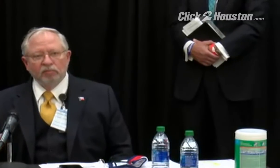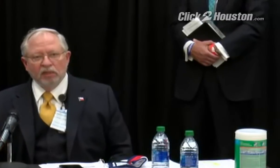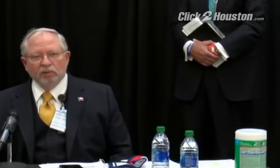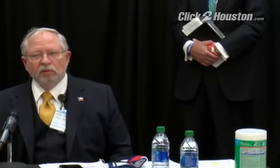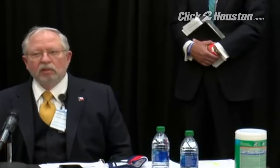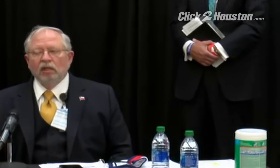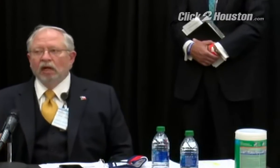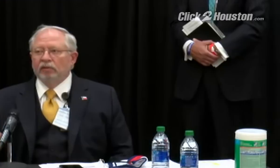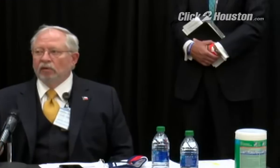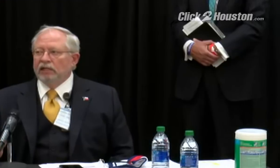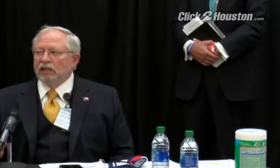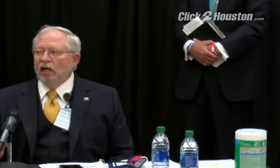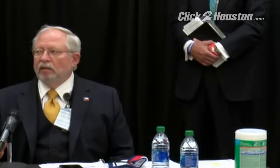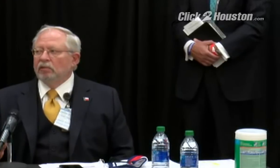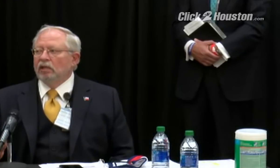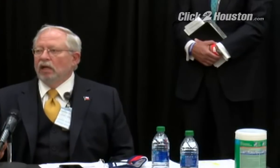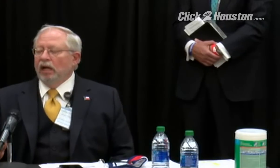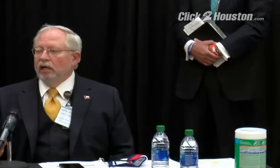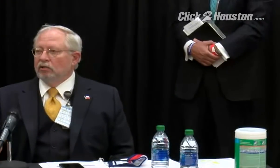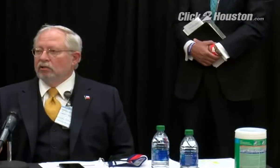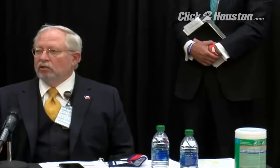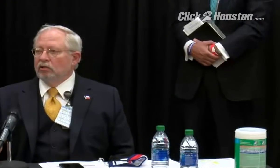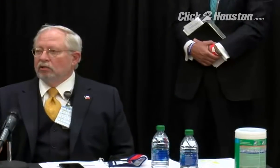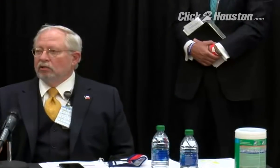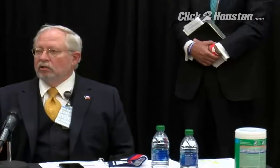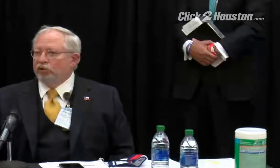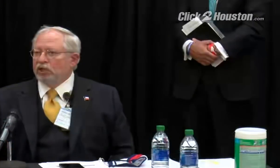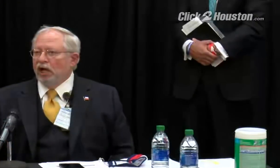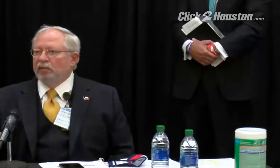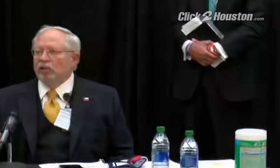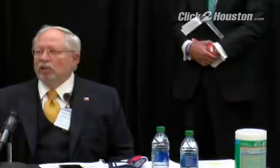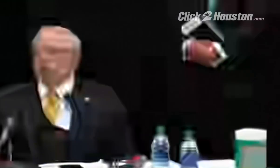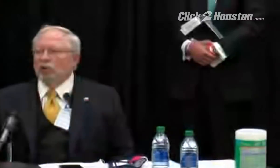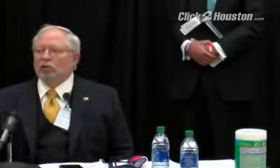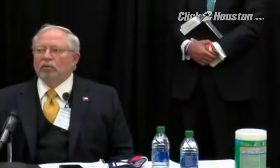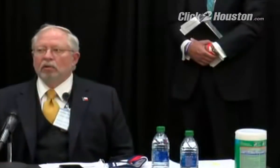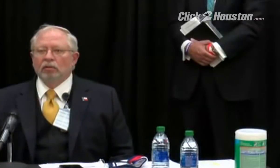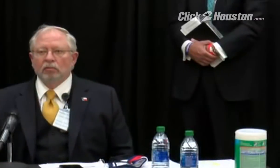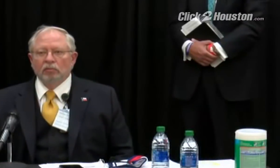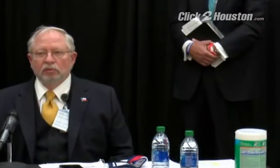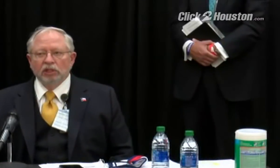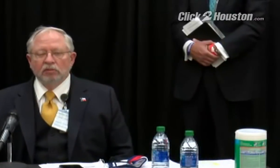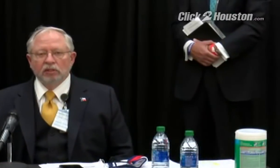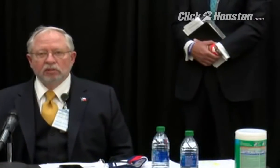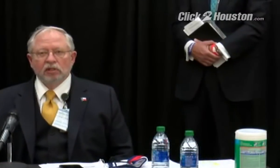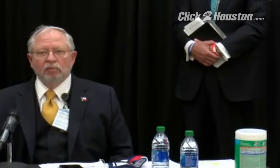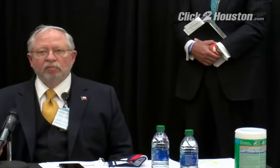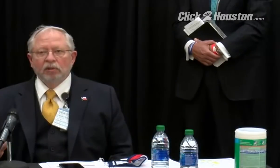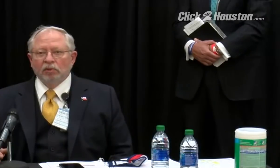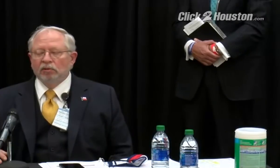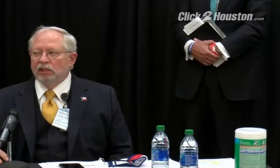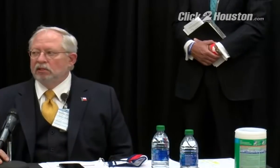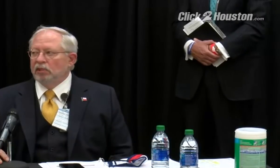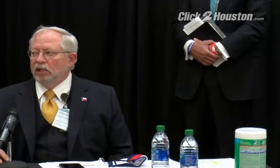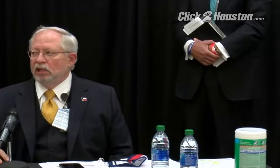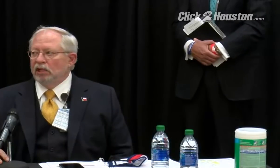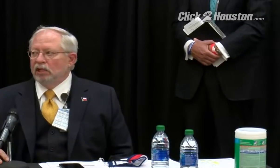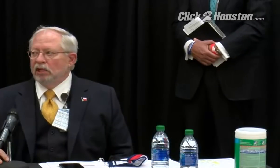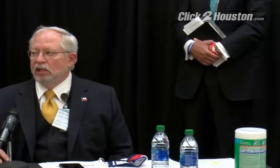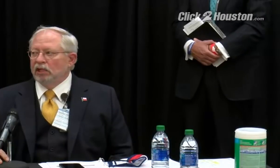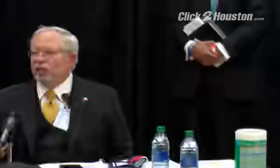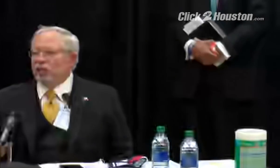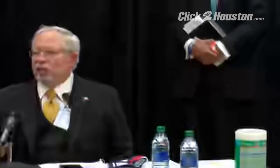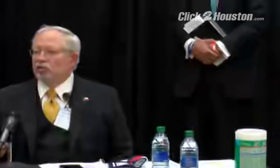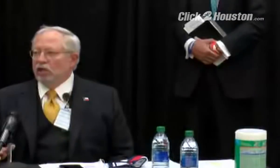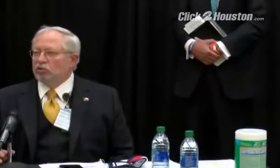group of people at the right time, and over time it will decrease the number of people who need to be in the